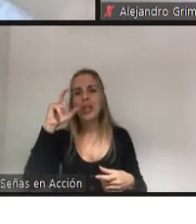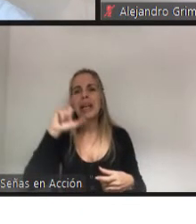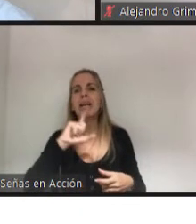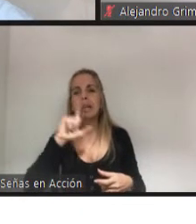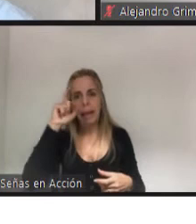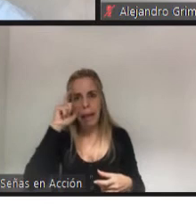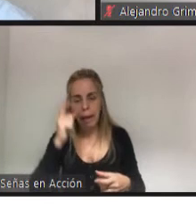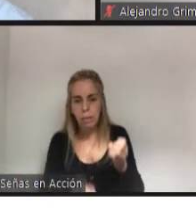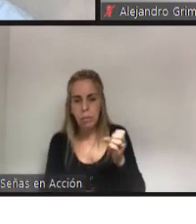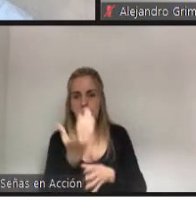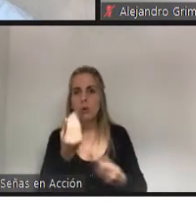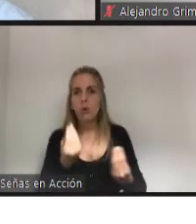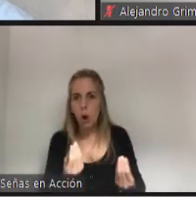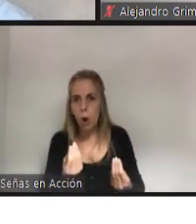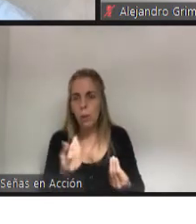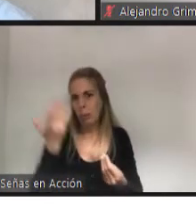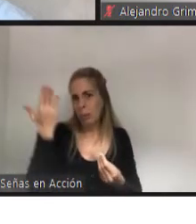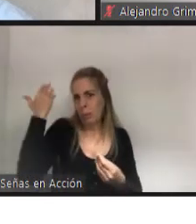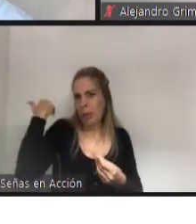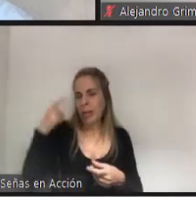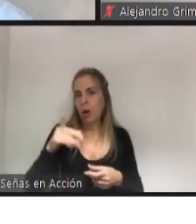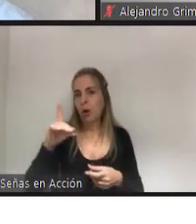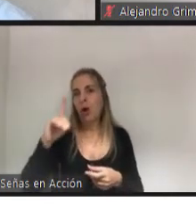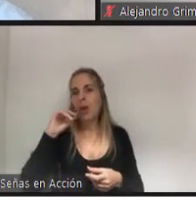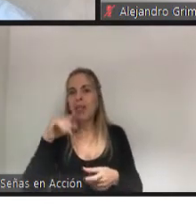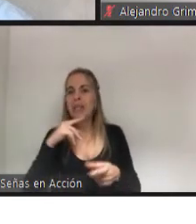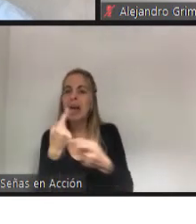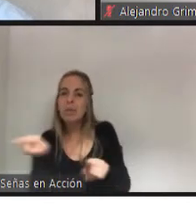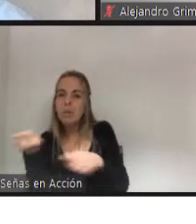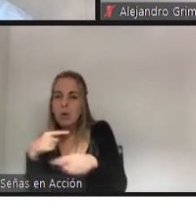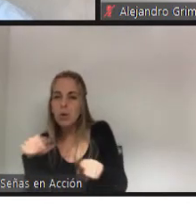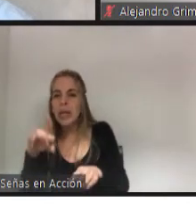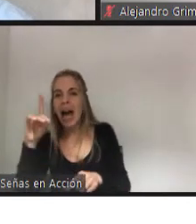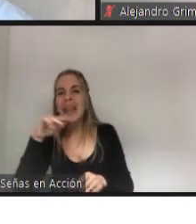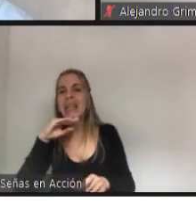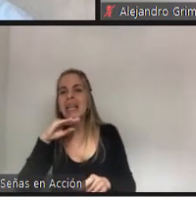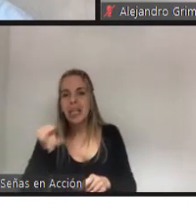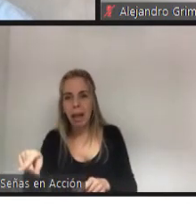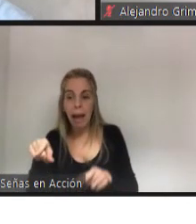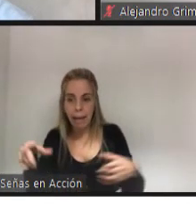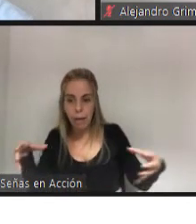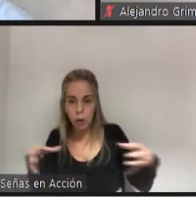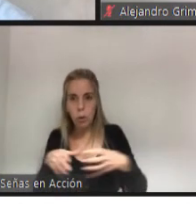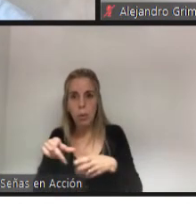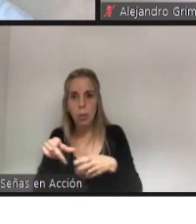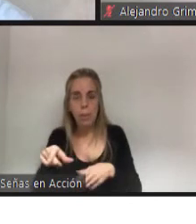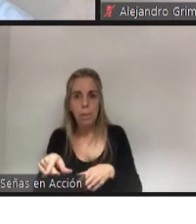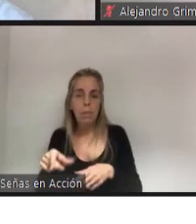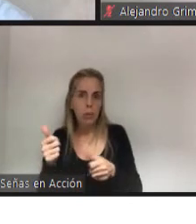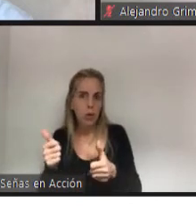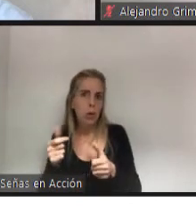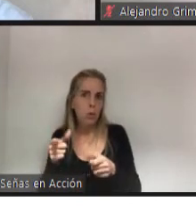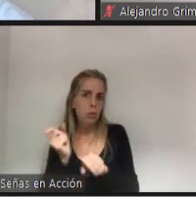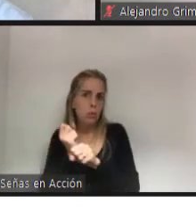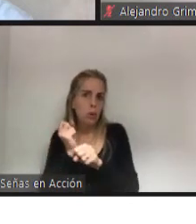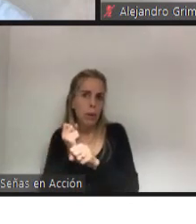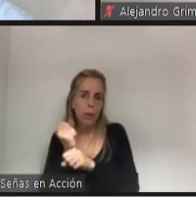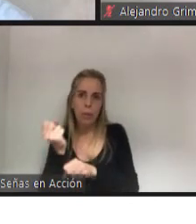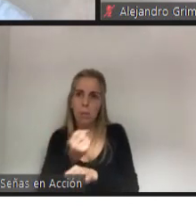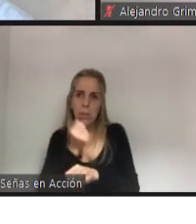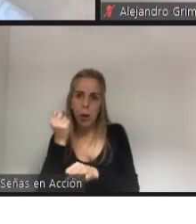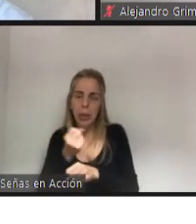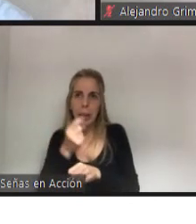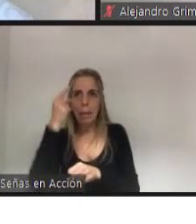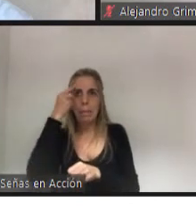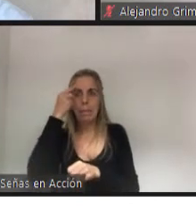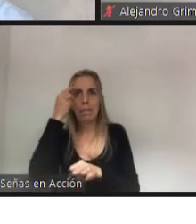was created among artists and VJs, and it became